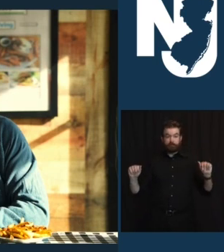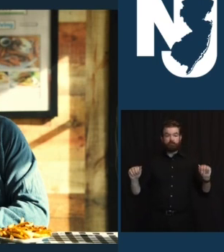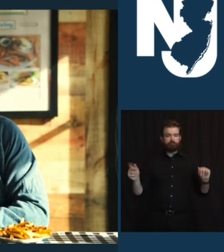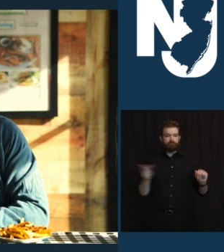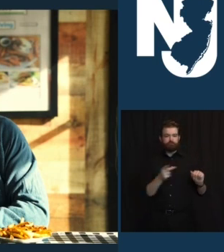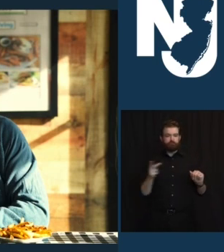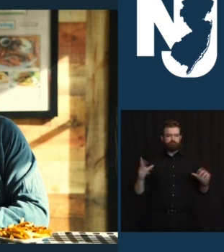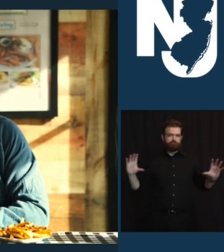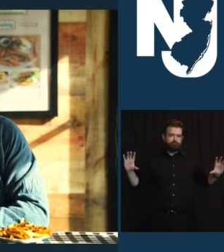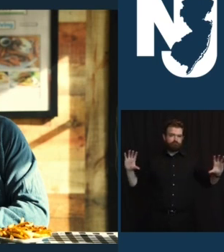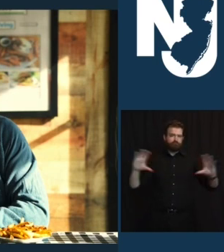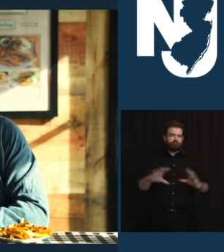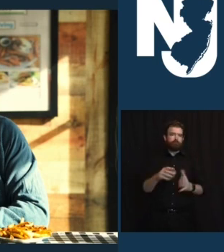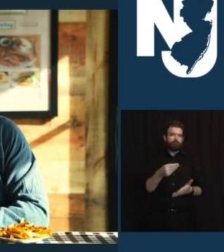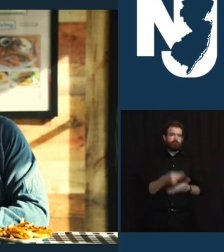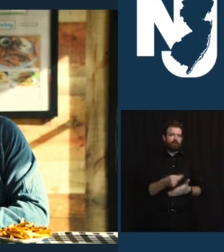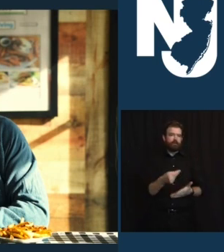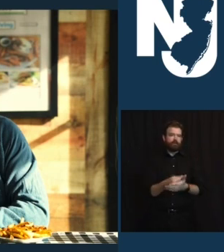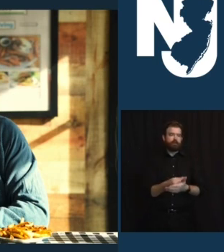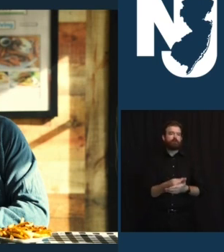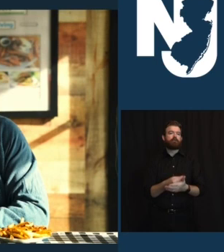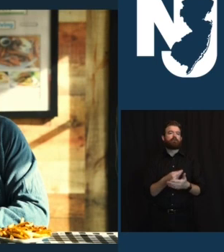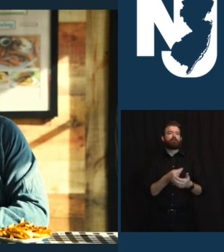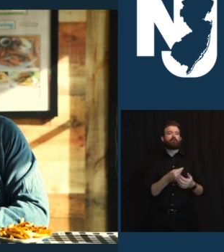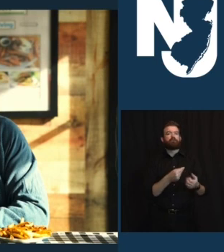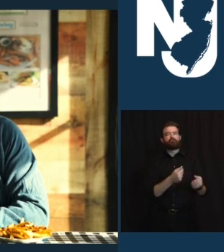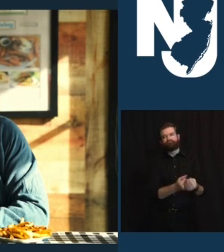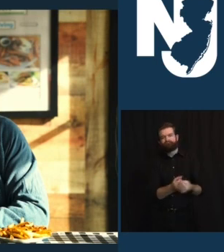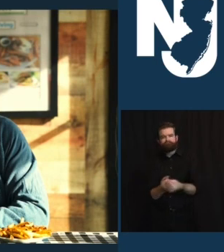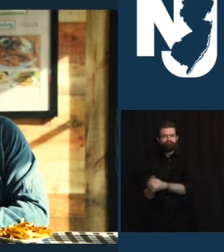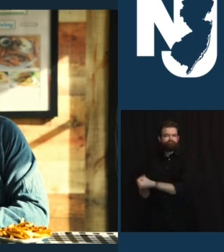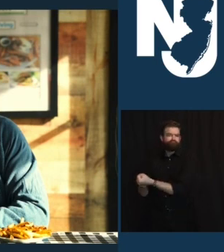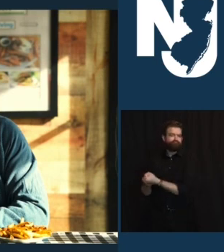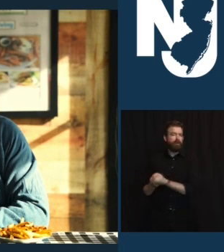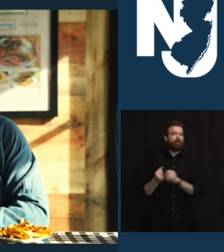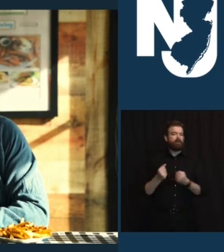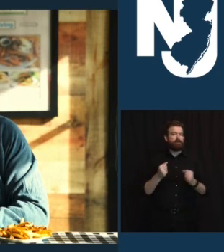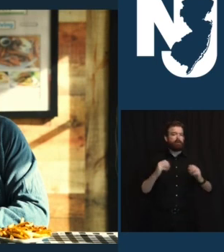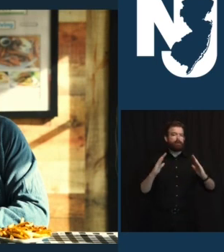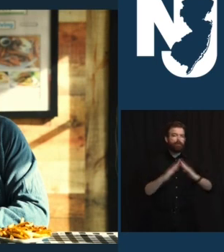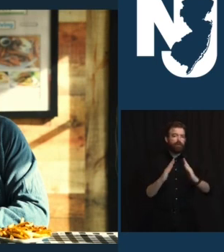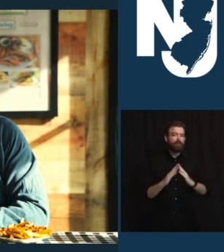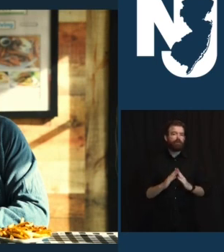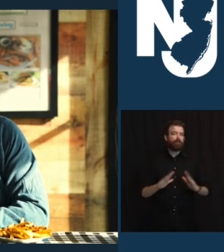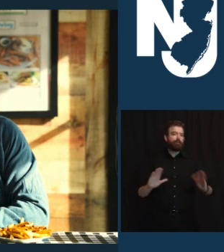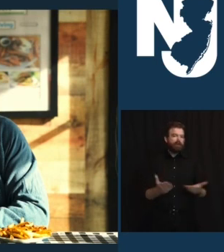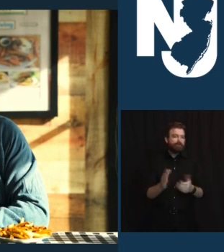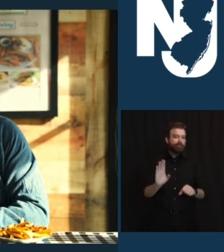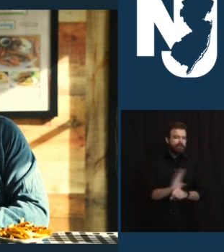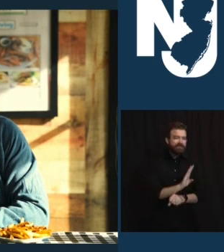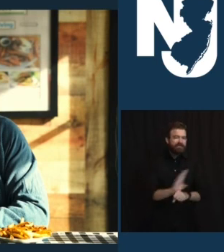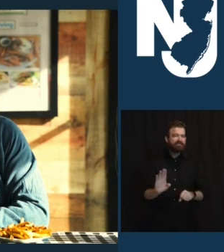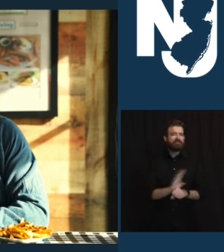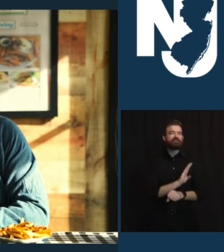money on the street, but they've done it incredibly creatively. The Sustain and Serve program by the